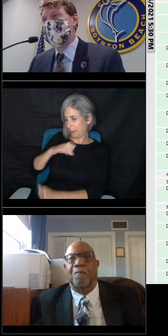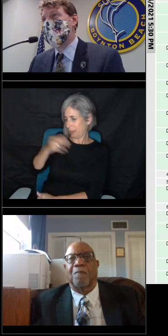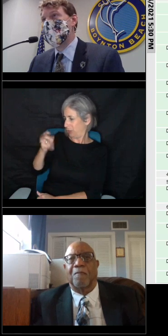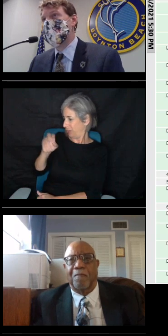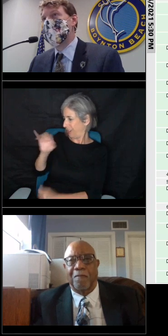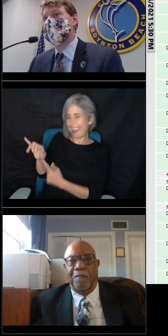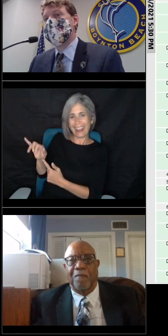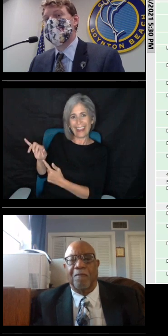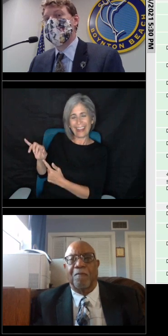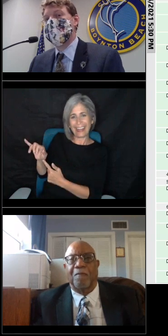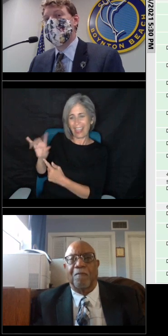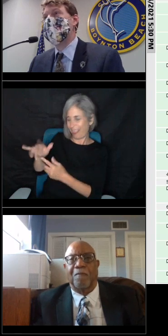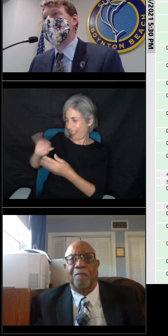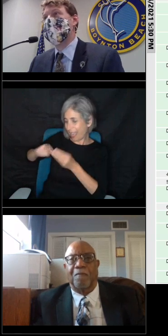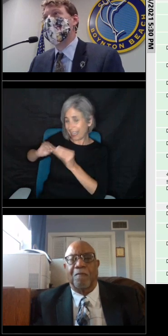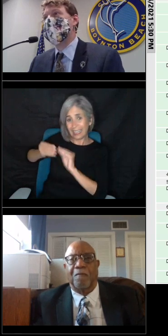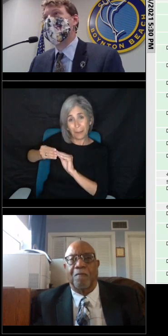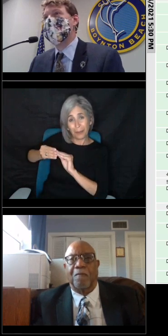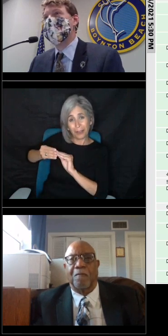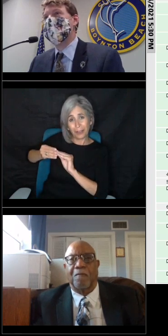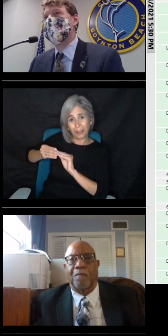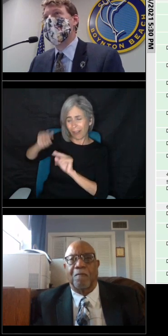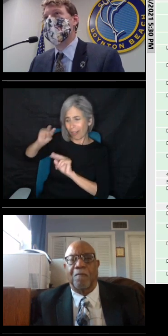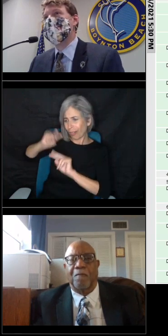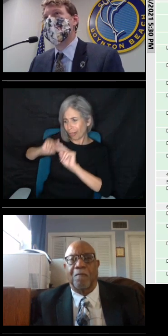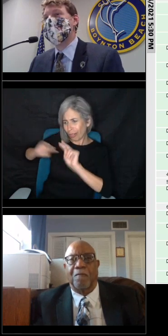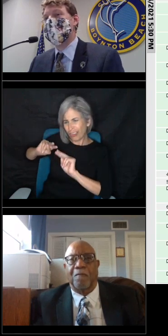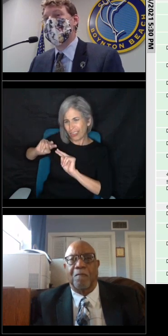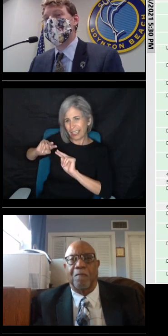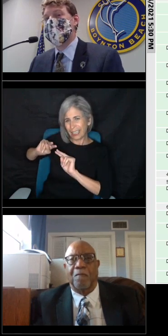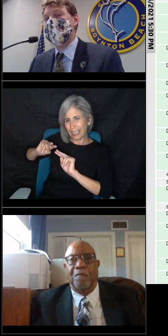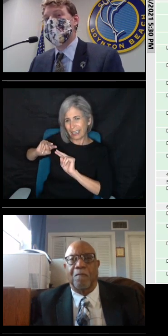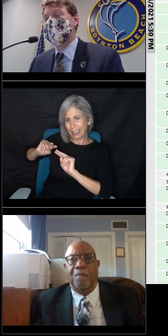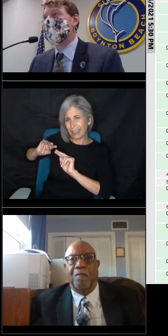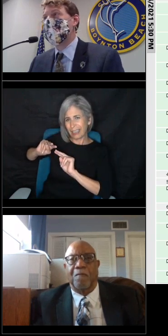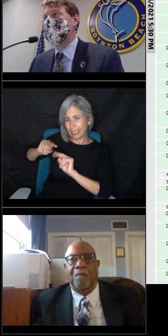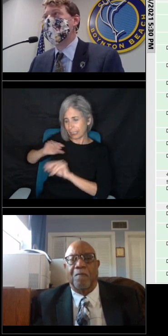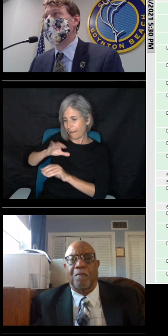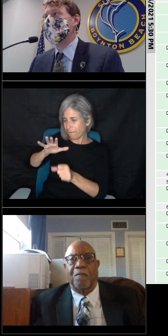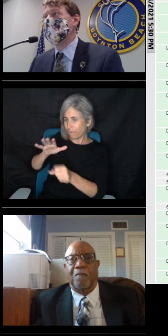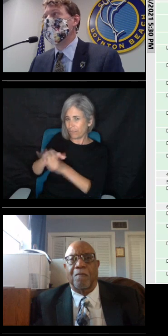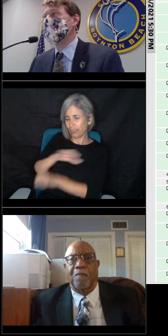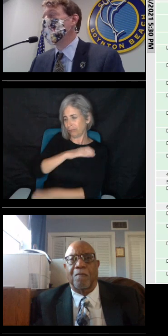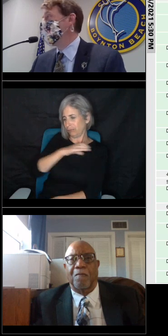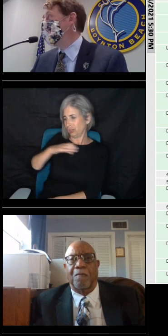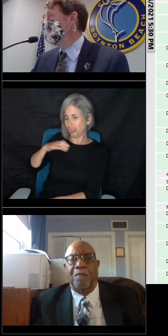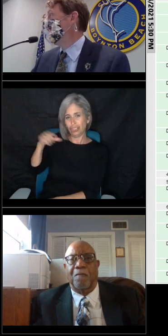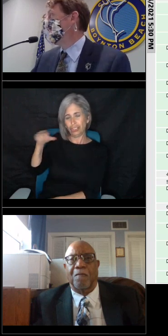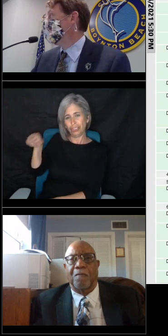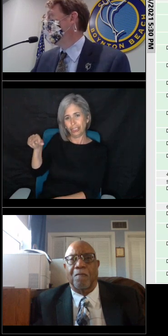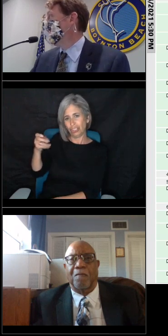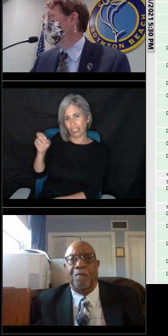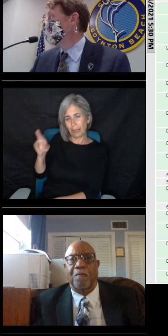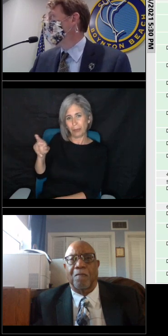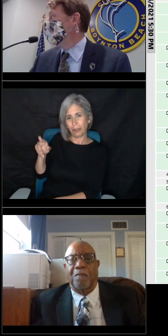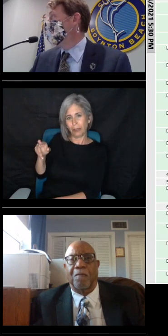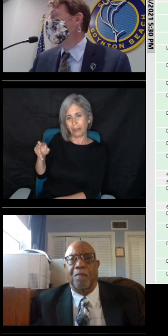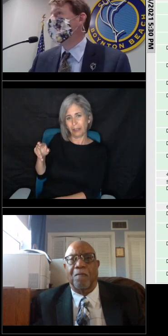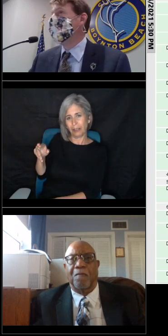and that number, I'm looking at it, the fully packed chambers now. There's more than 4 adults, there's more than 5 youths